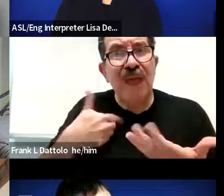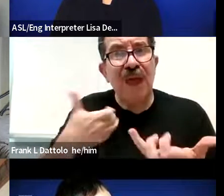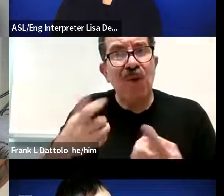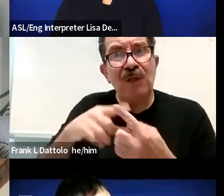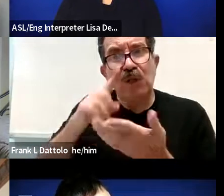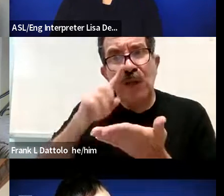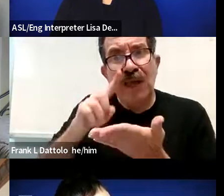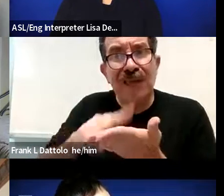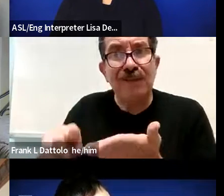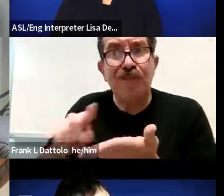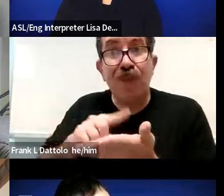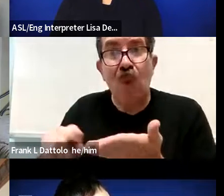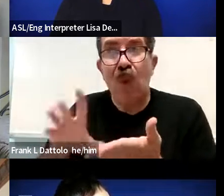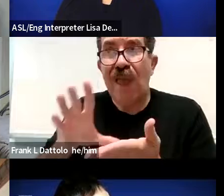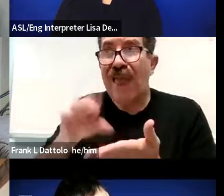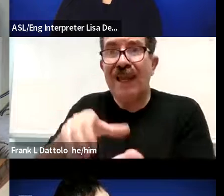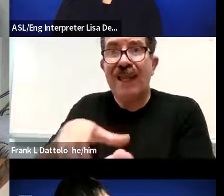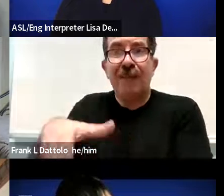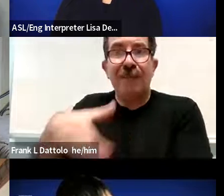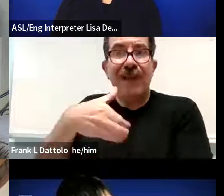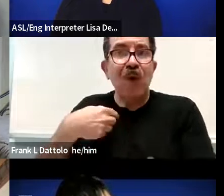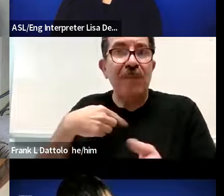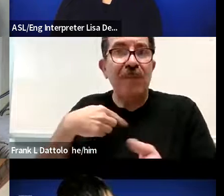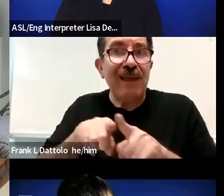familiar with? Is it something new?